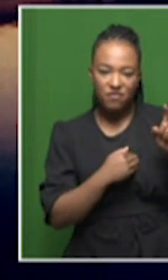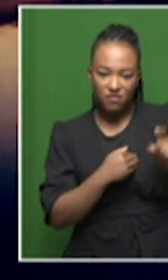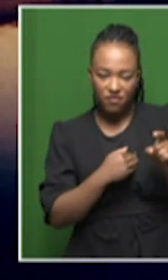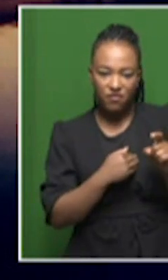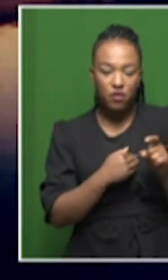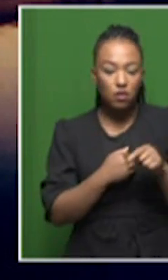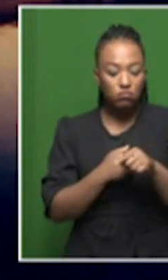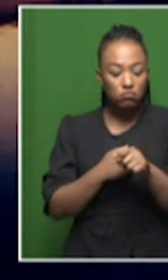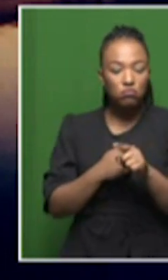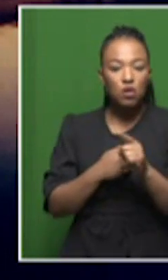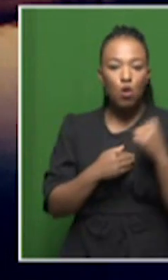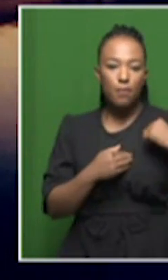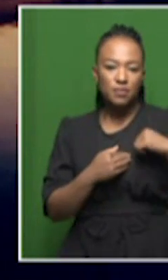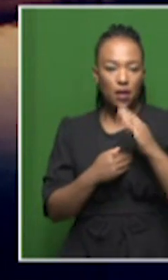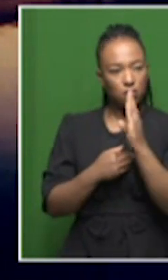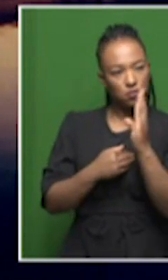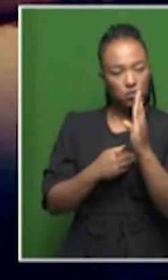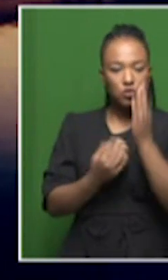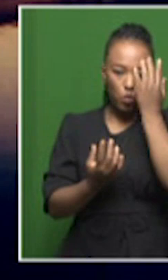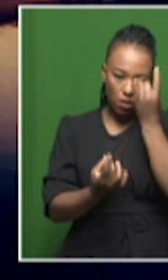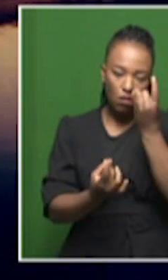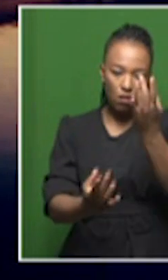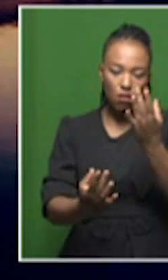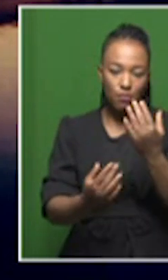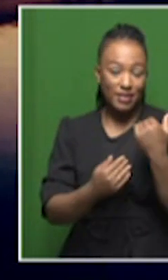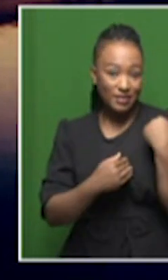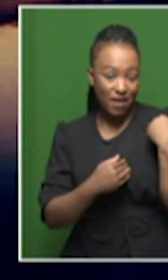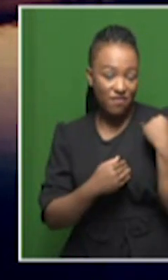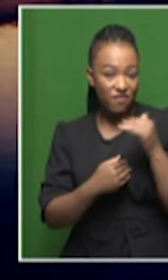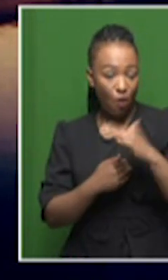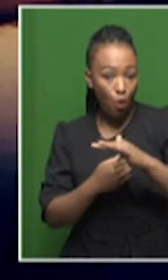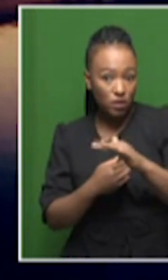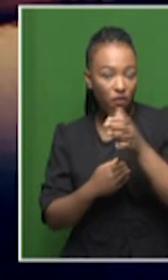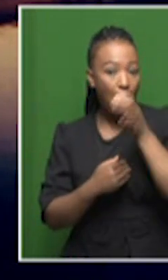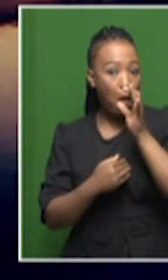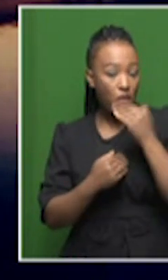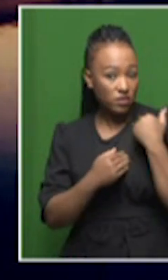Metro will be making an announcement later this morning with regard to the safety of the drinking water.